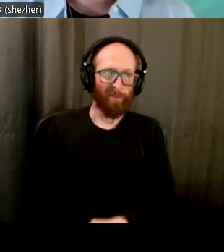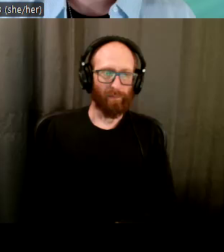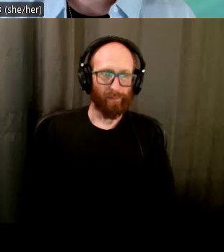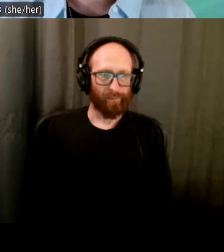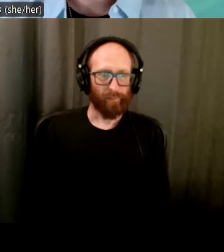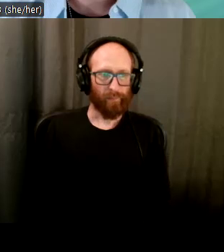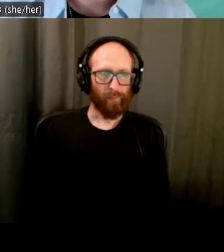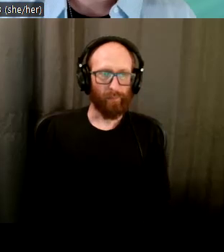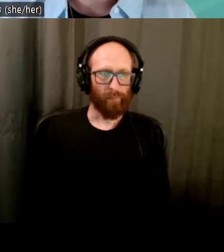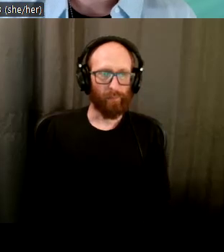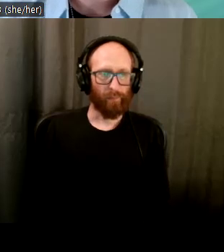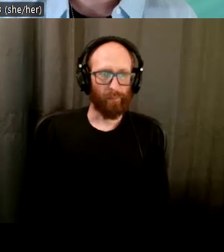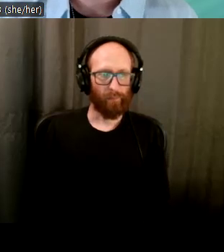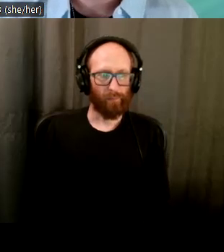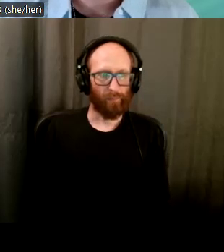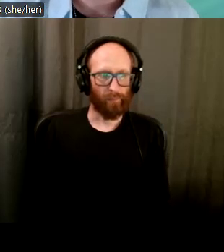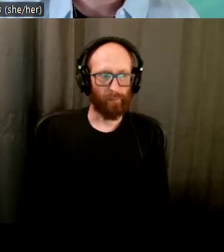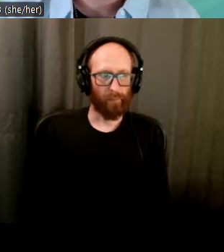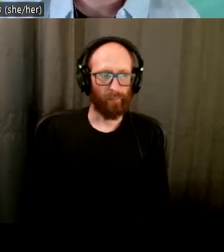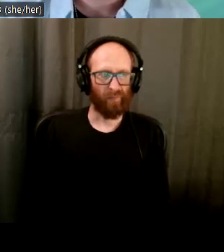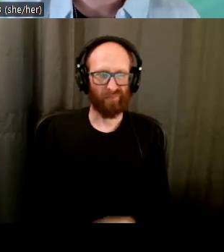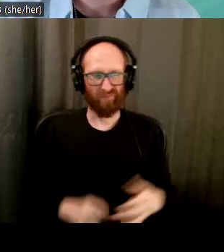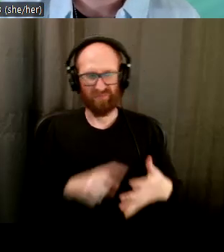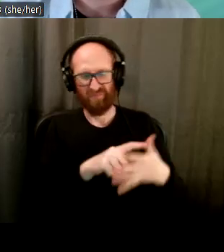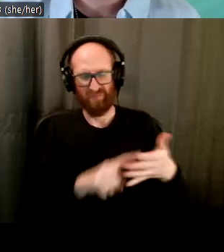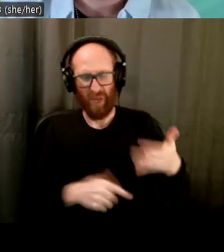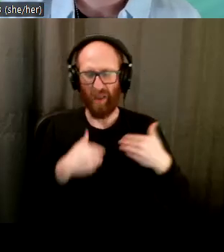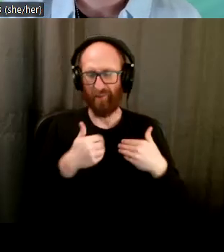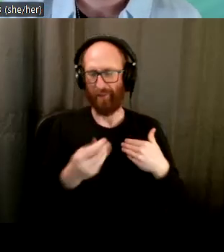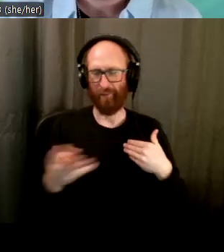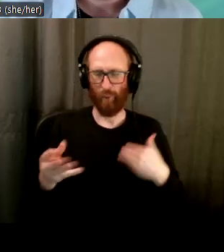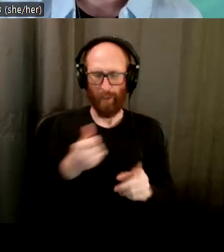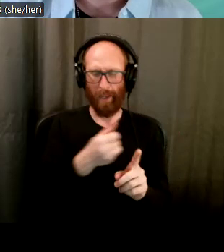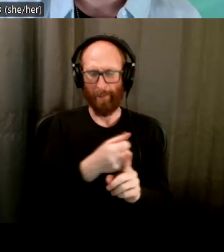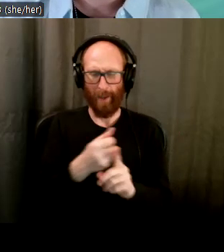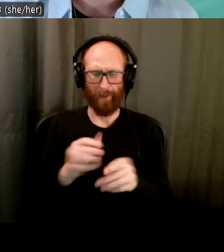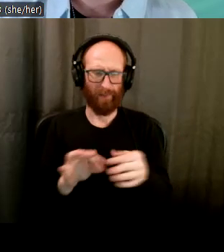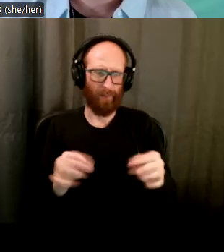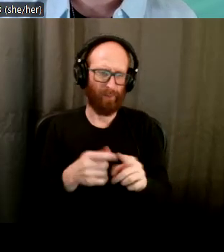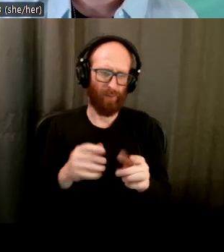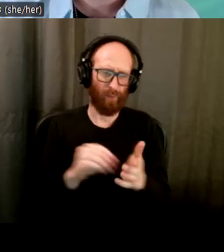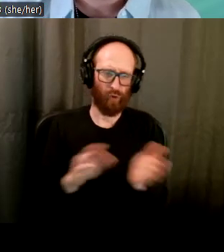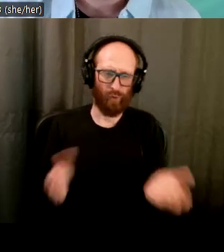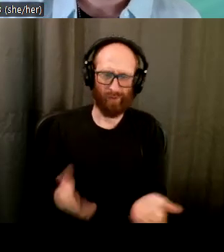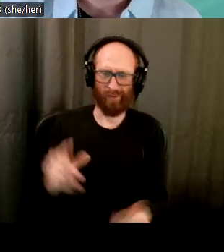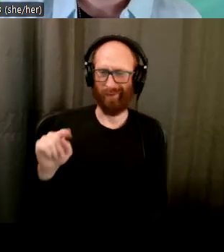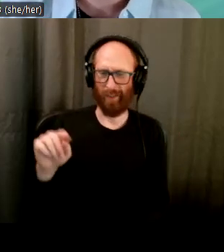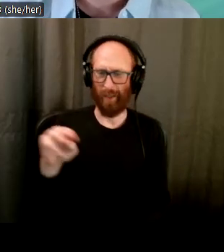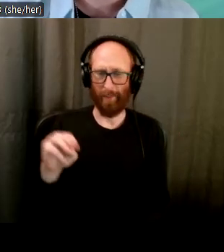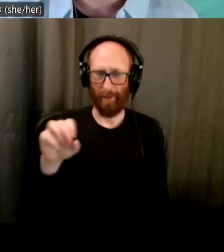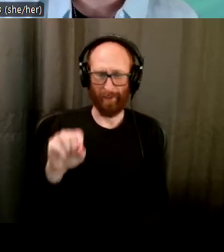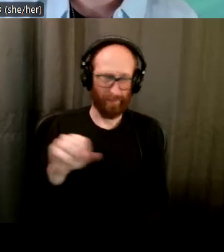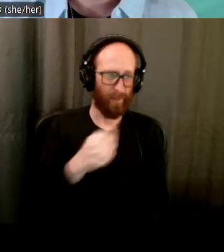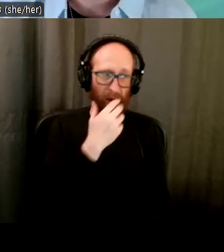a few impact statements from our students at TMS. The first one says, I